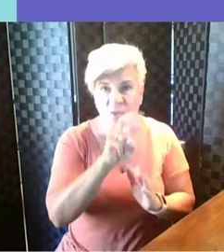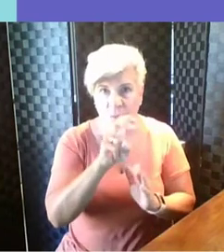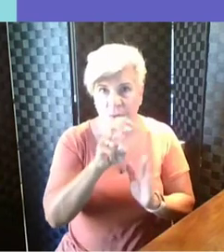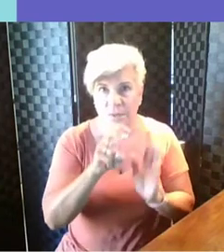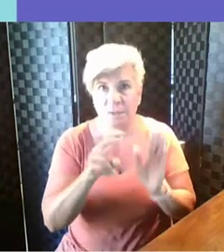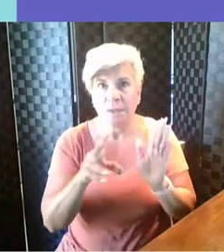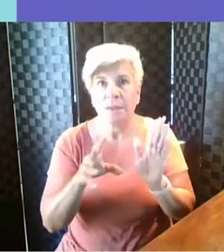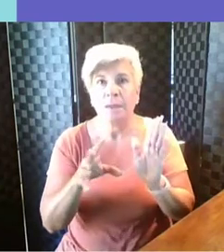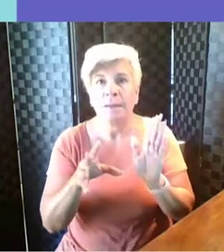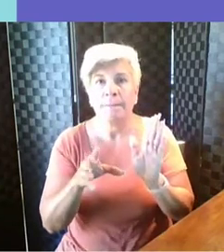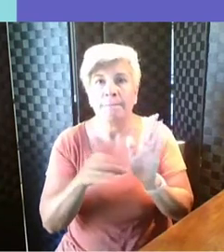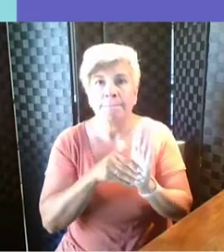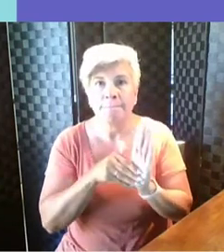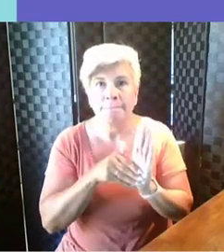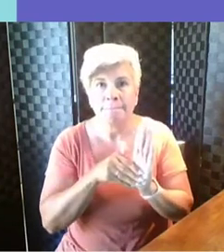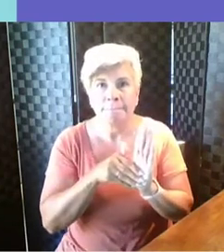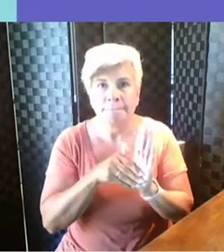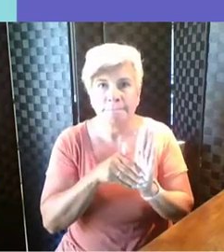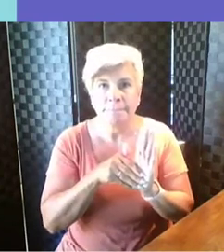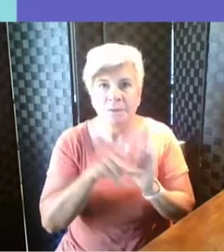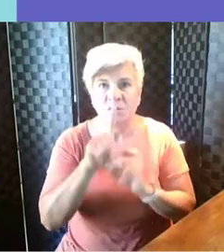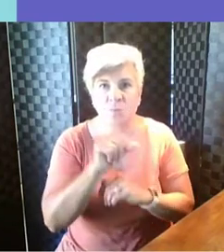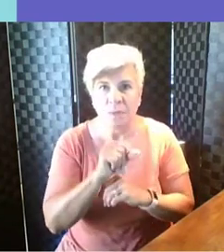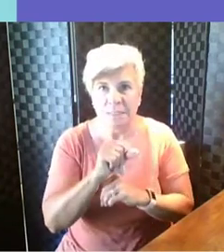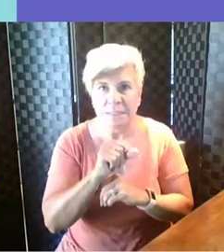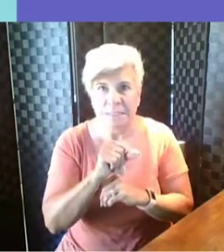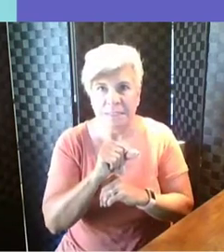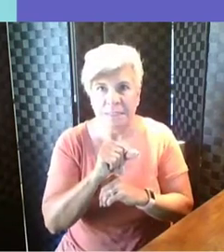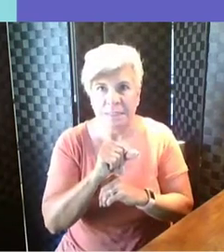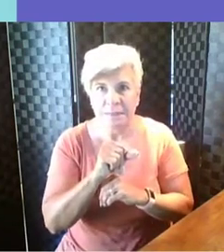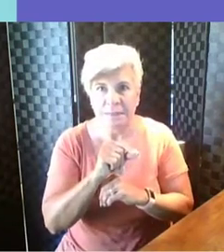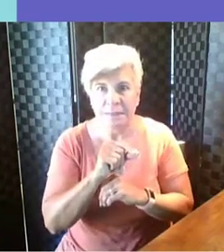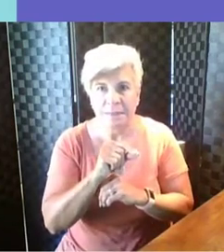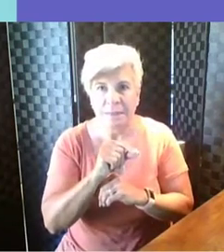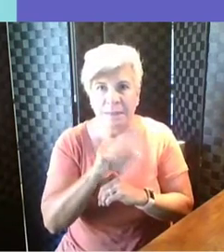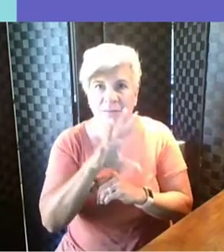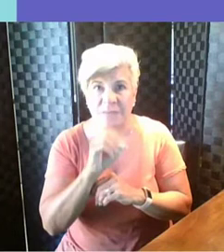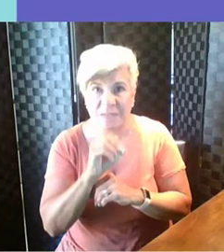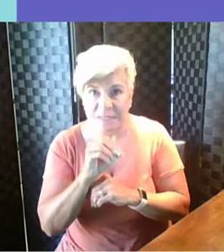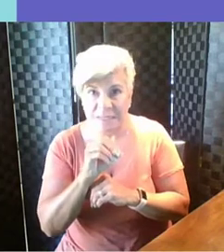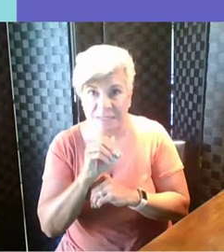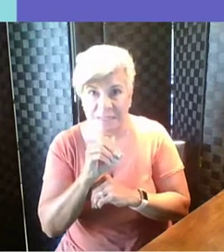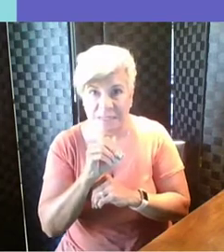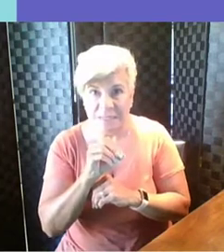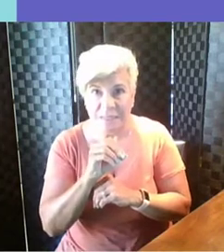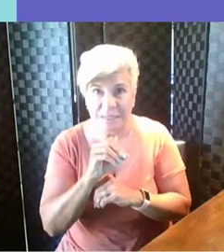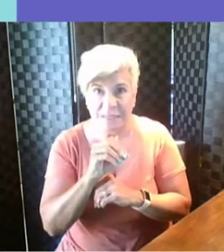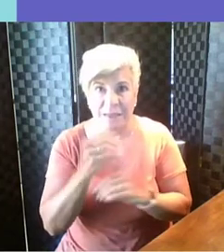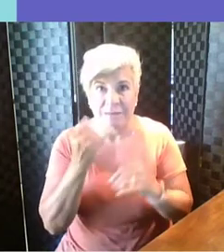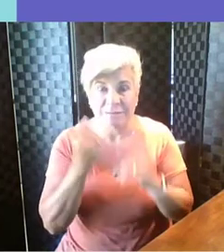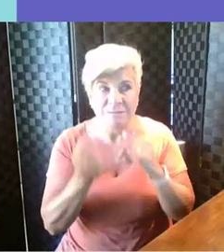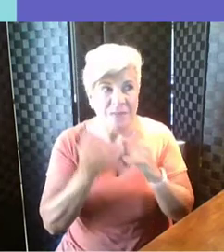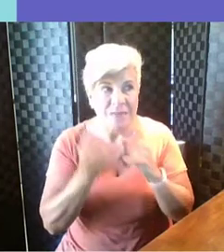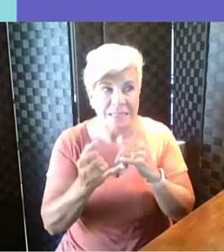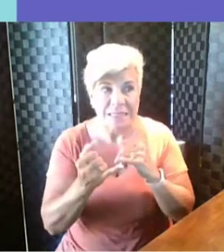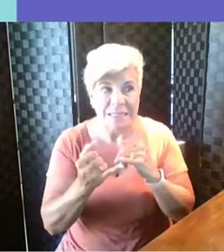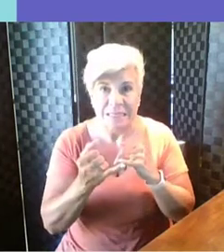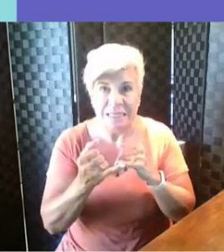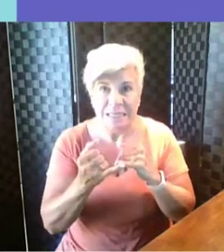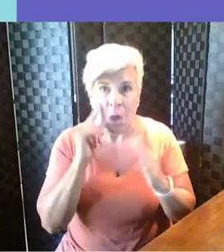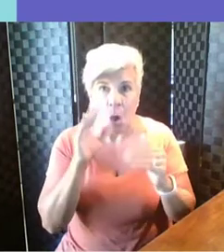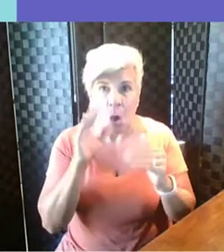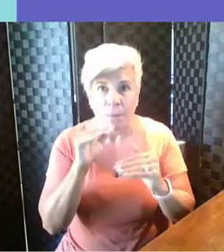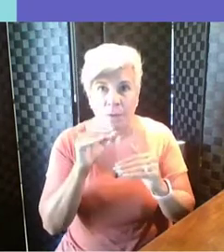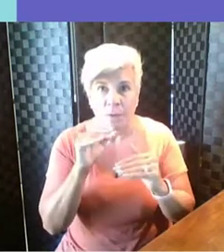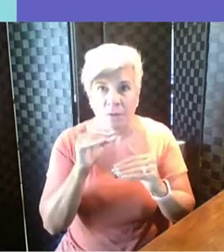you then grabbed the 20 and the 50. And finally, I'm hoping that